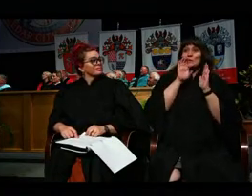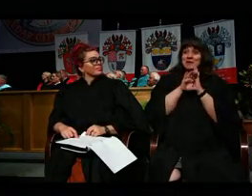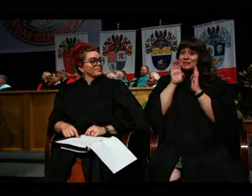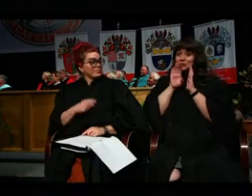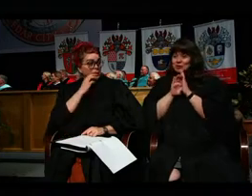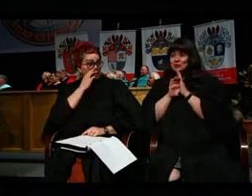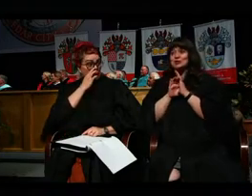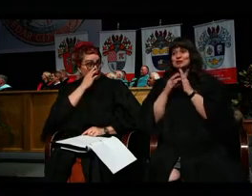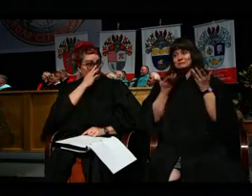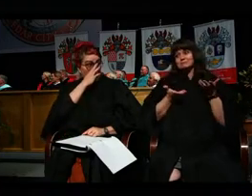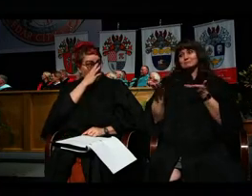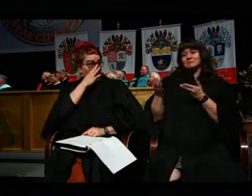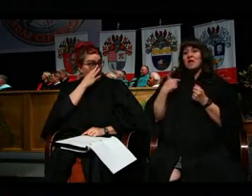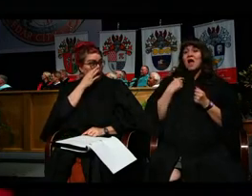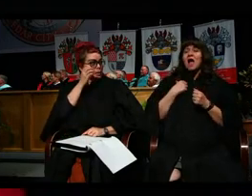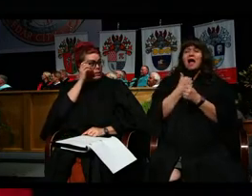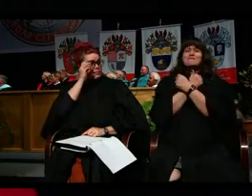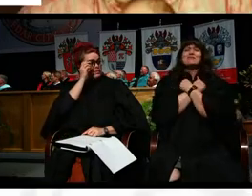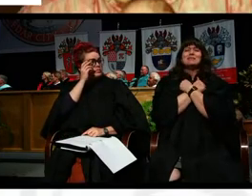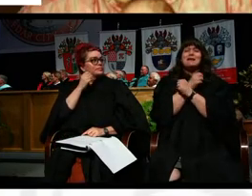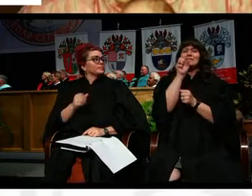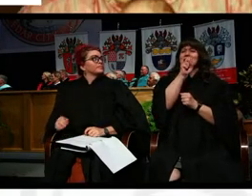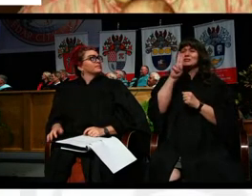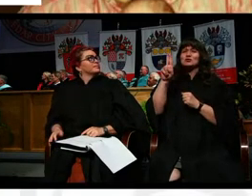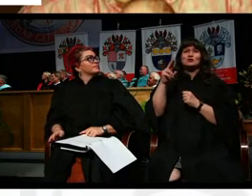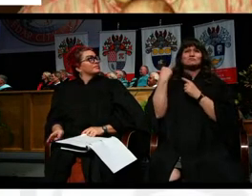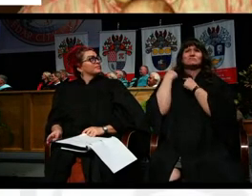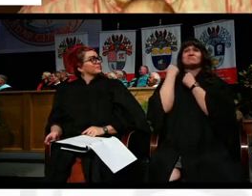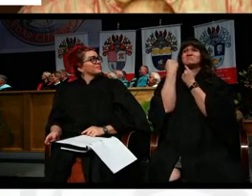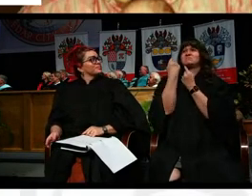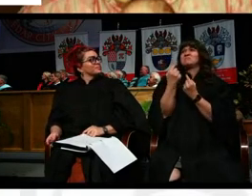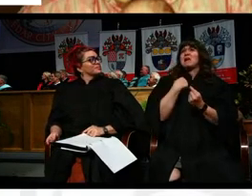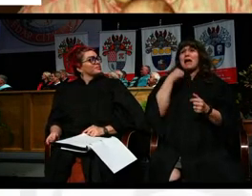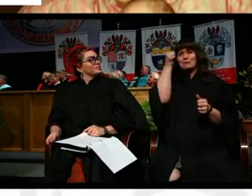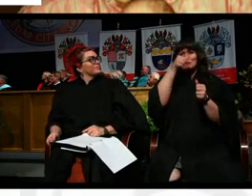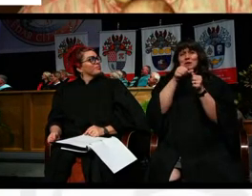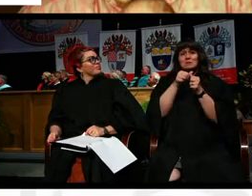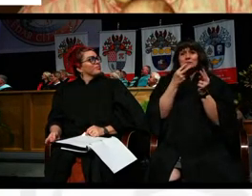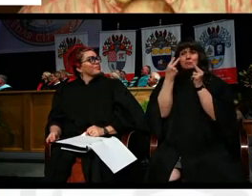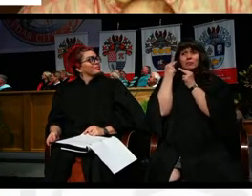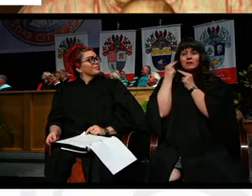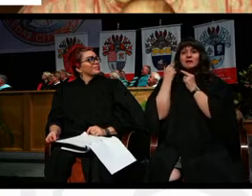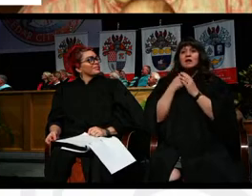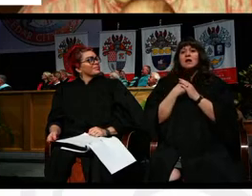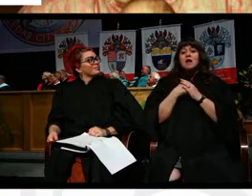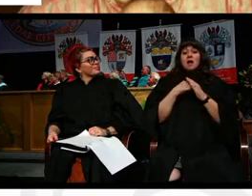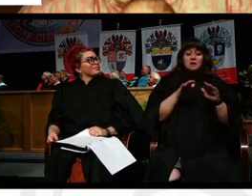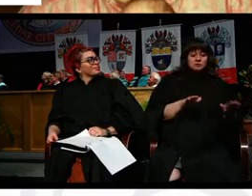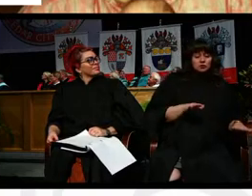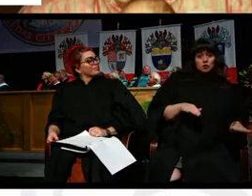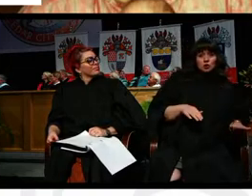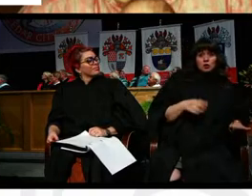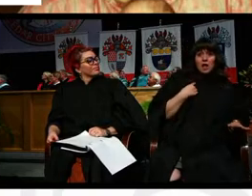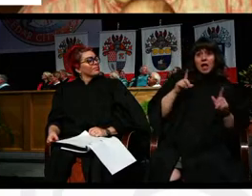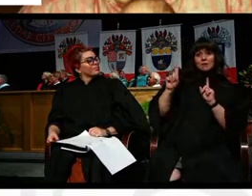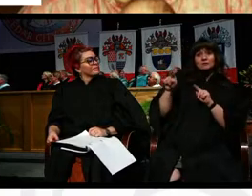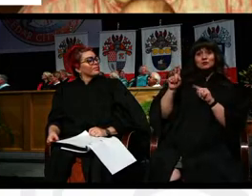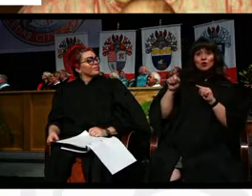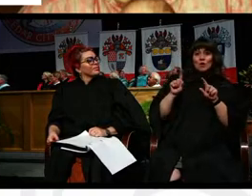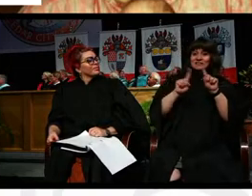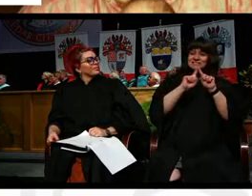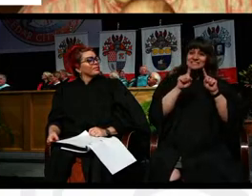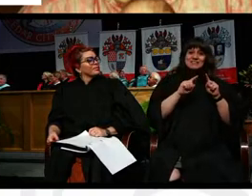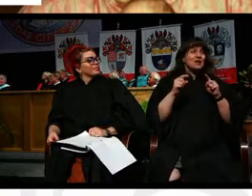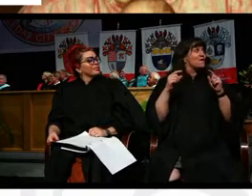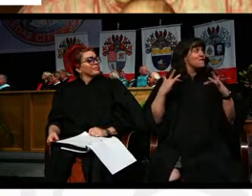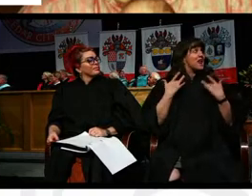have loved SUU for as long as I can remember. As a little girl, I grew to love the university by attending countless student activities and events